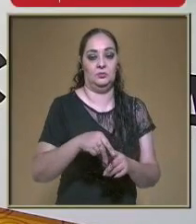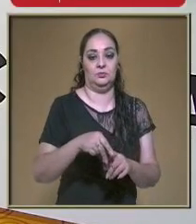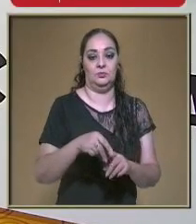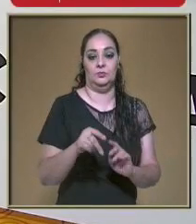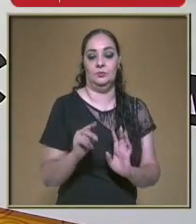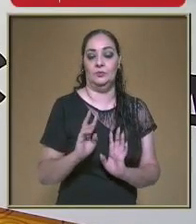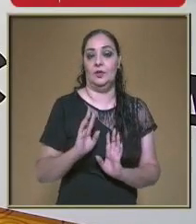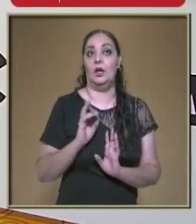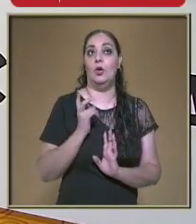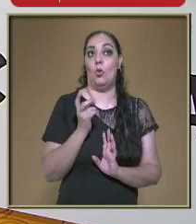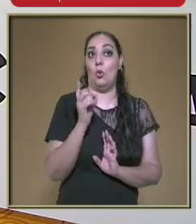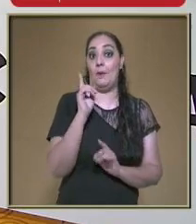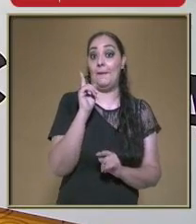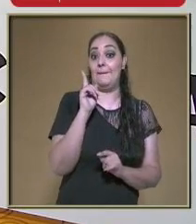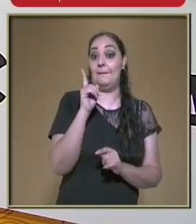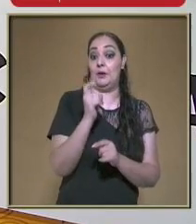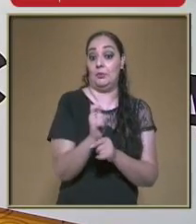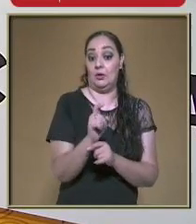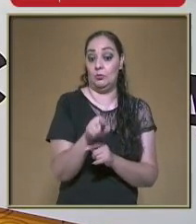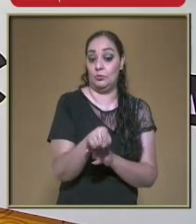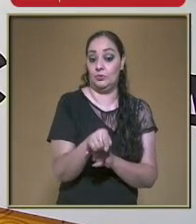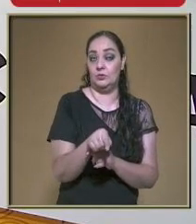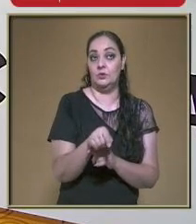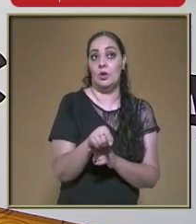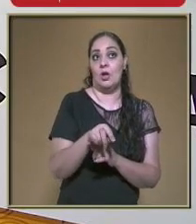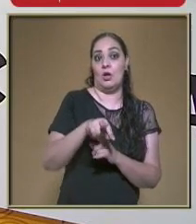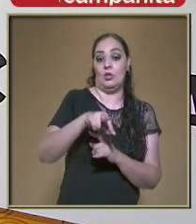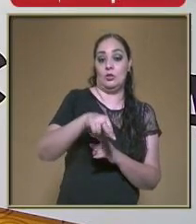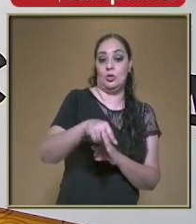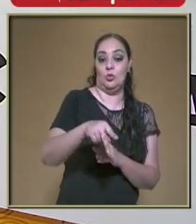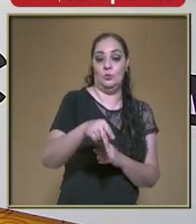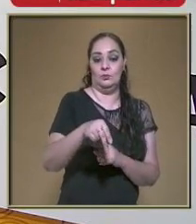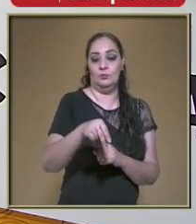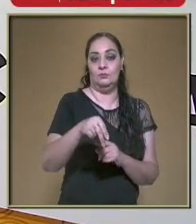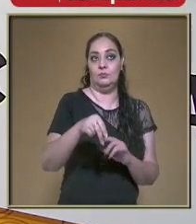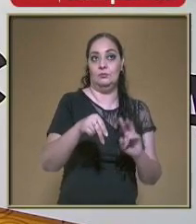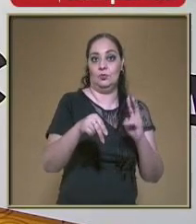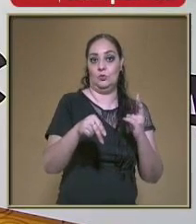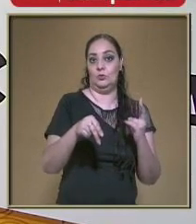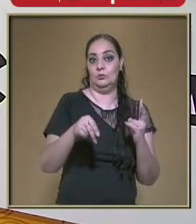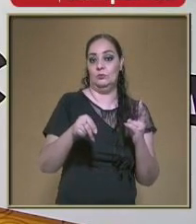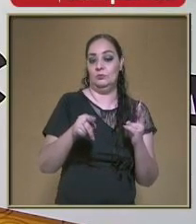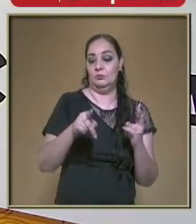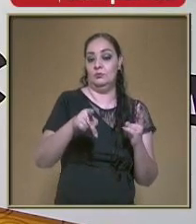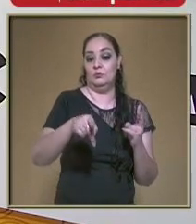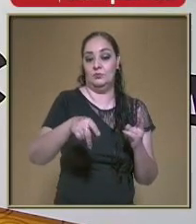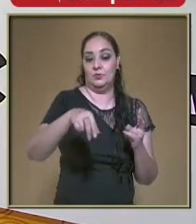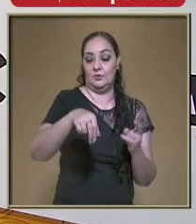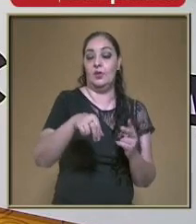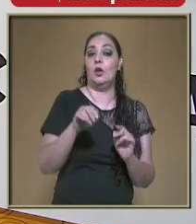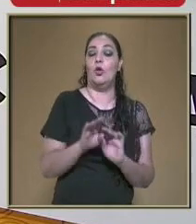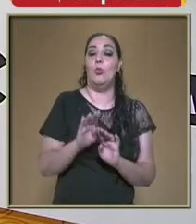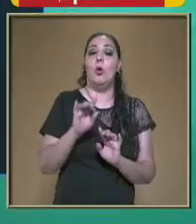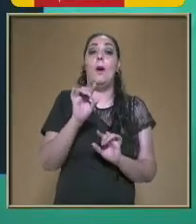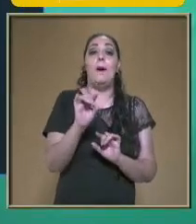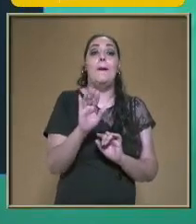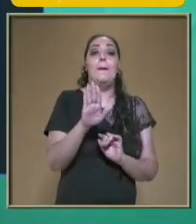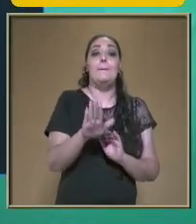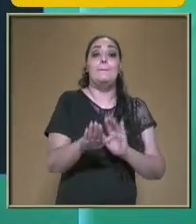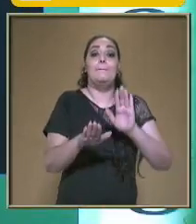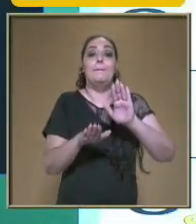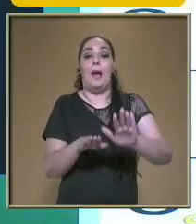Indication one, indication two, this is a step. Okay,